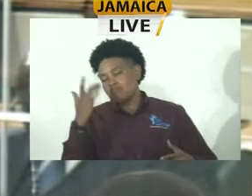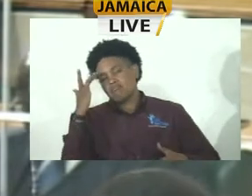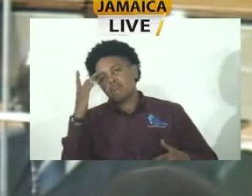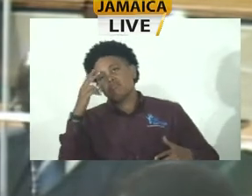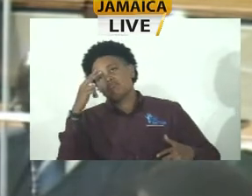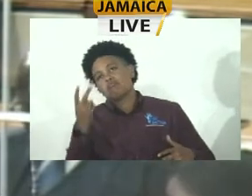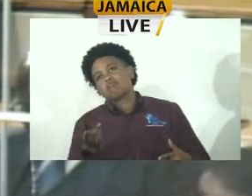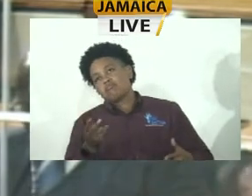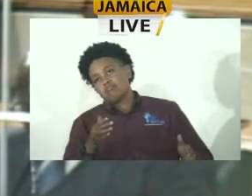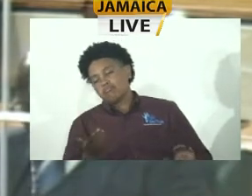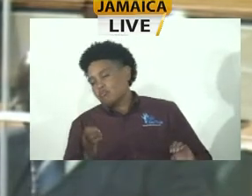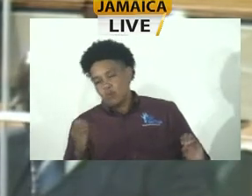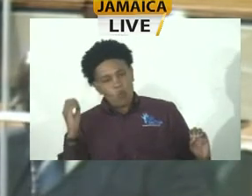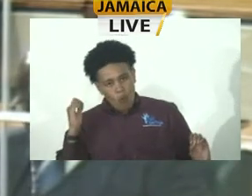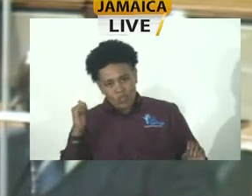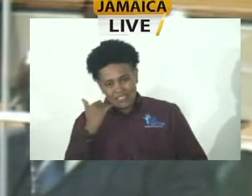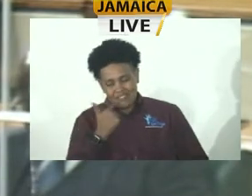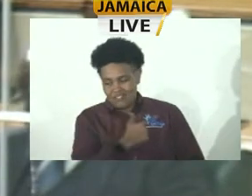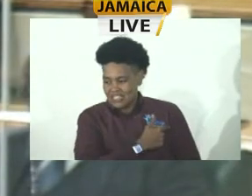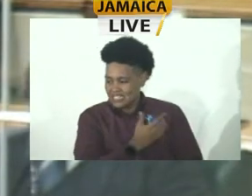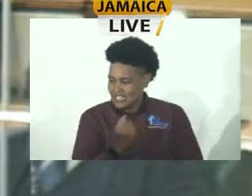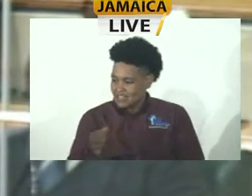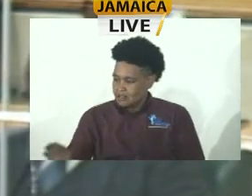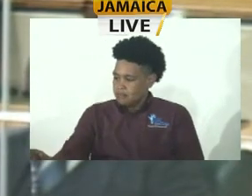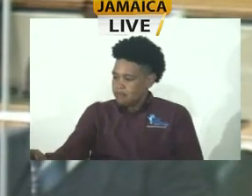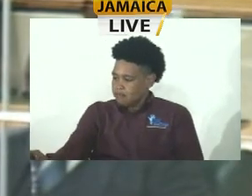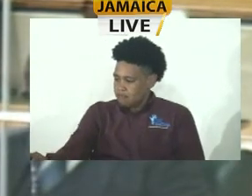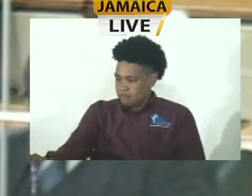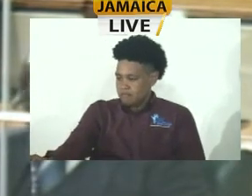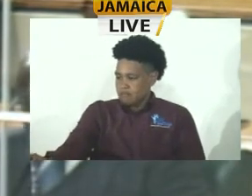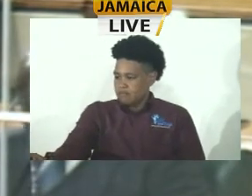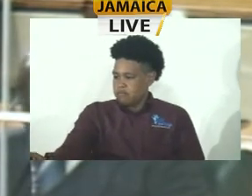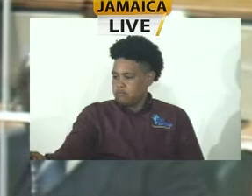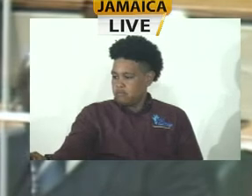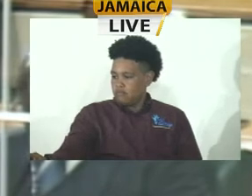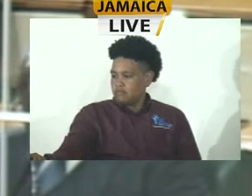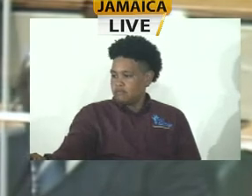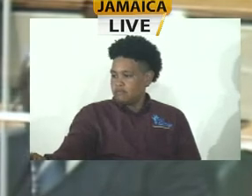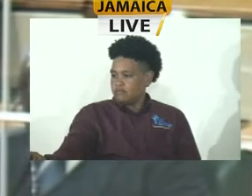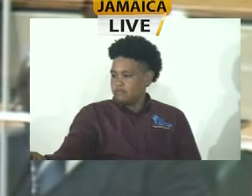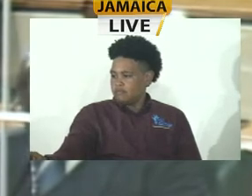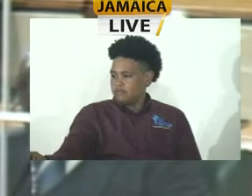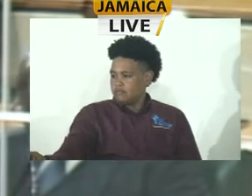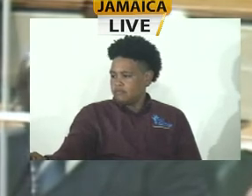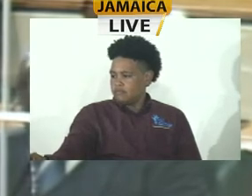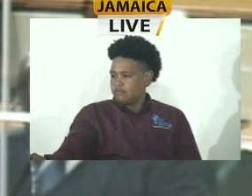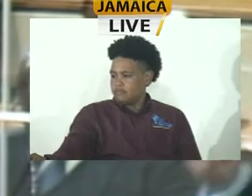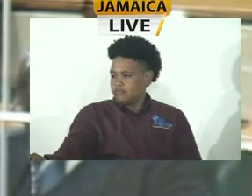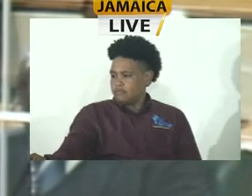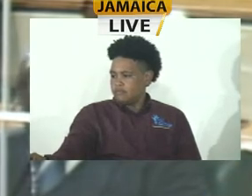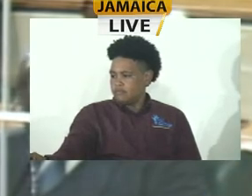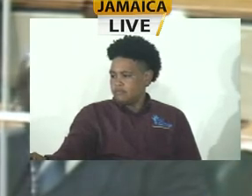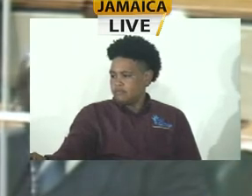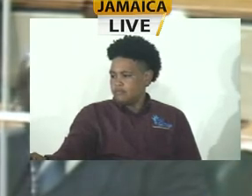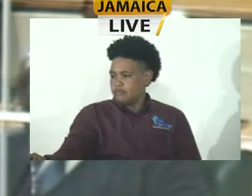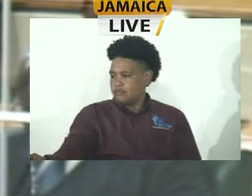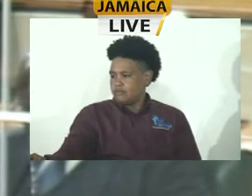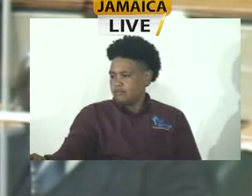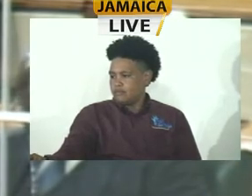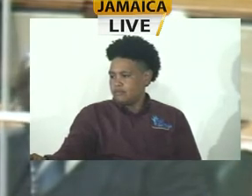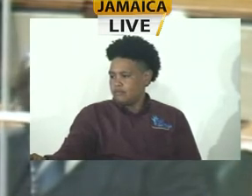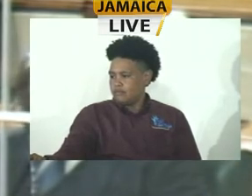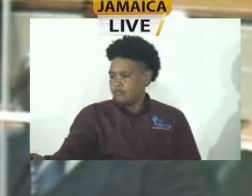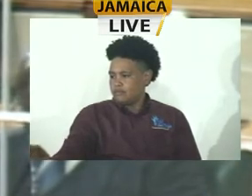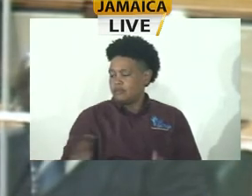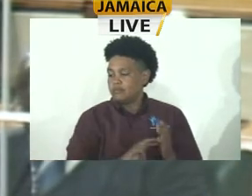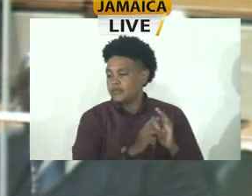meaning attributable to go with meaning that you're probably even if you got ill you probably would not die from kovalev